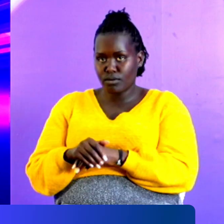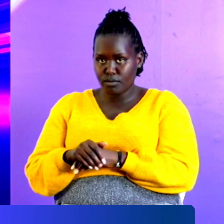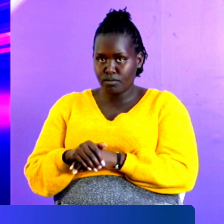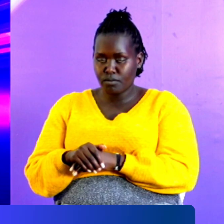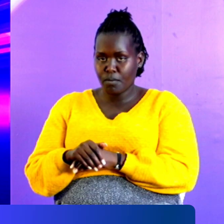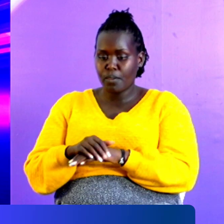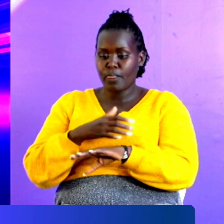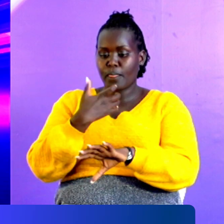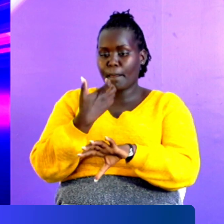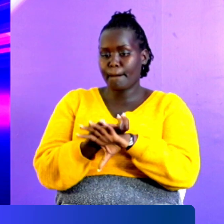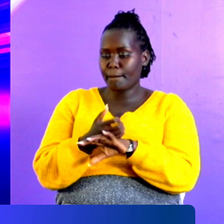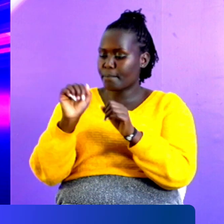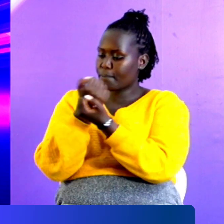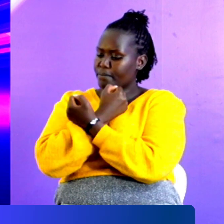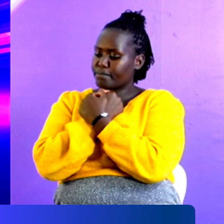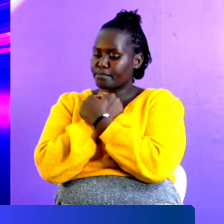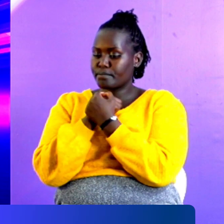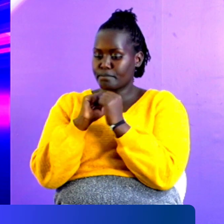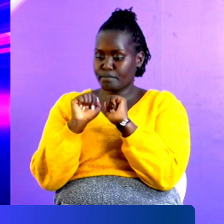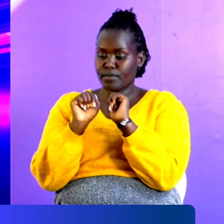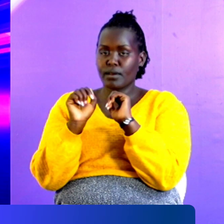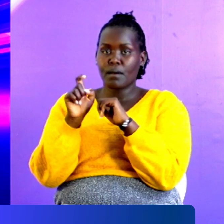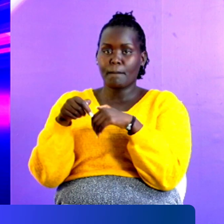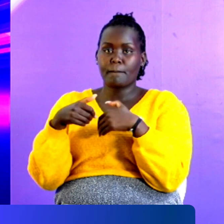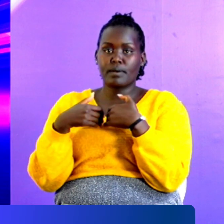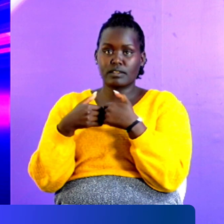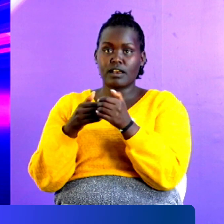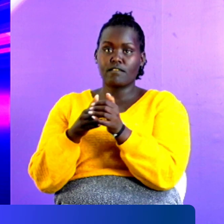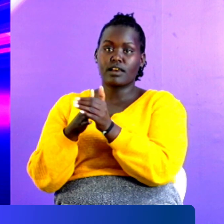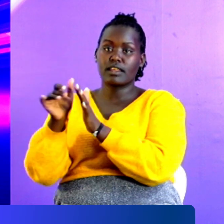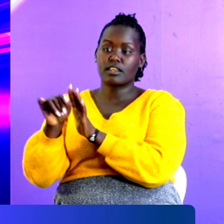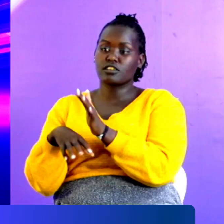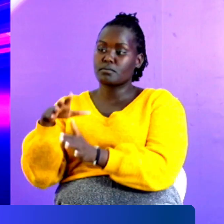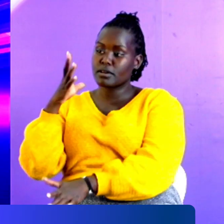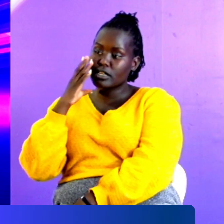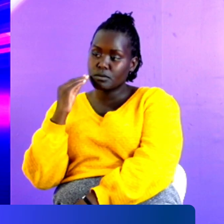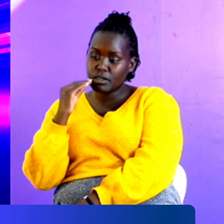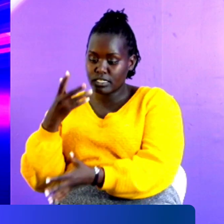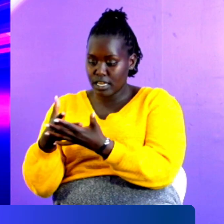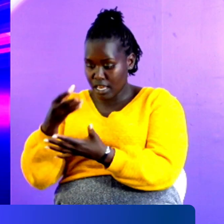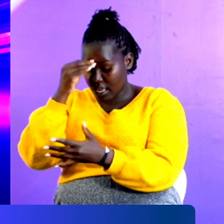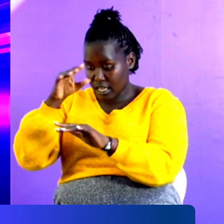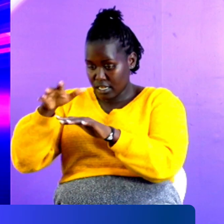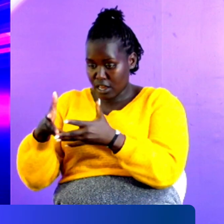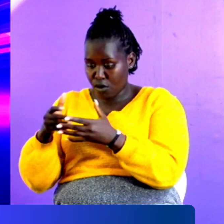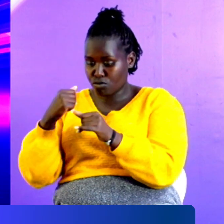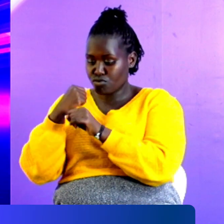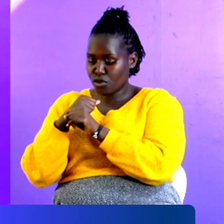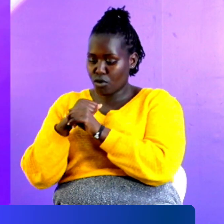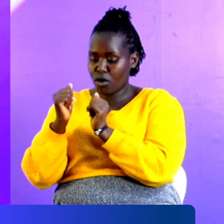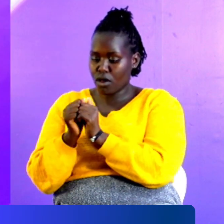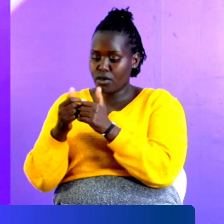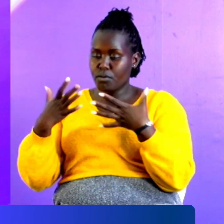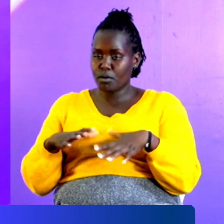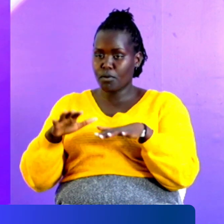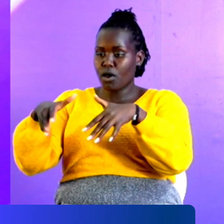Very tough. You can't. You must have had some leadership experience somewhere. You must have learned how to deal with people. You must have learned how